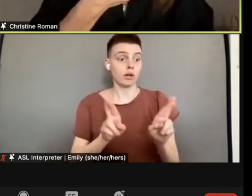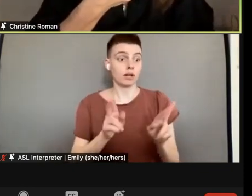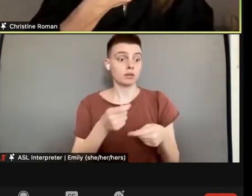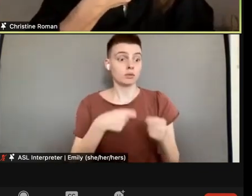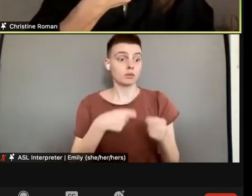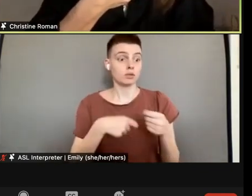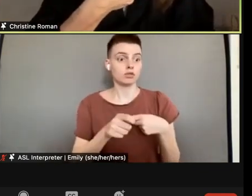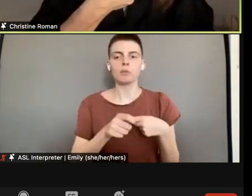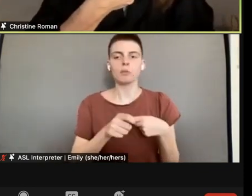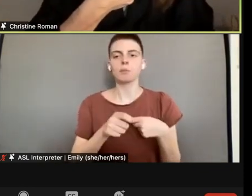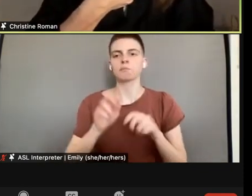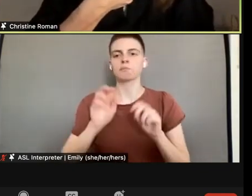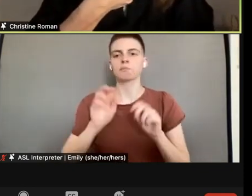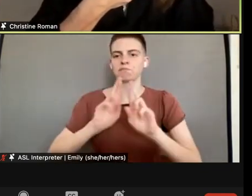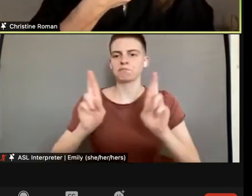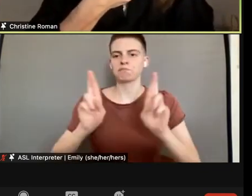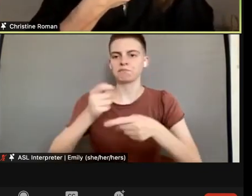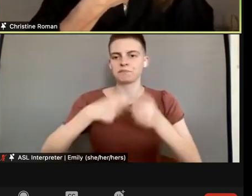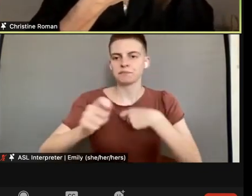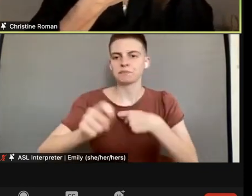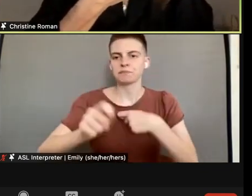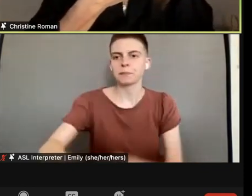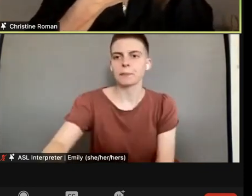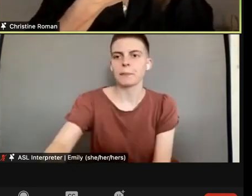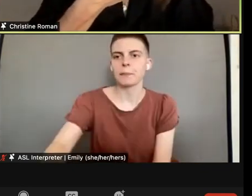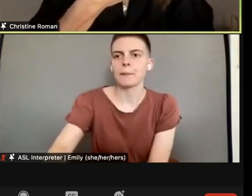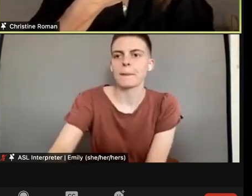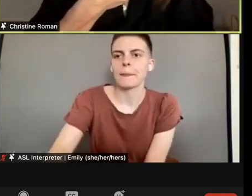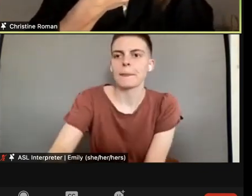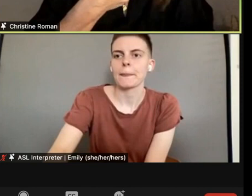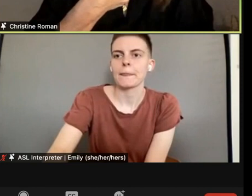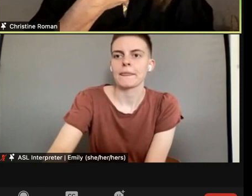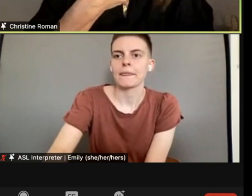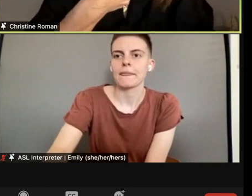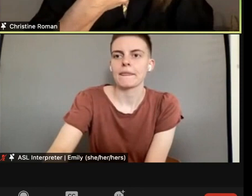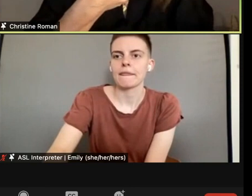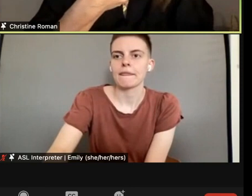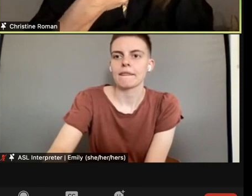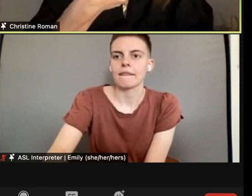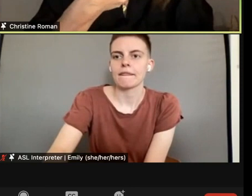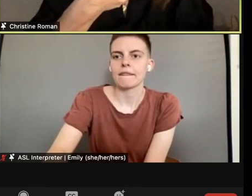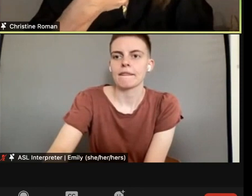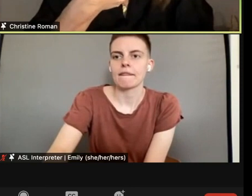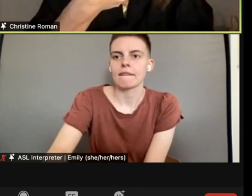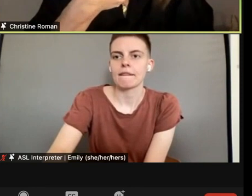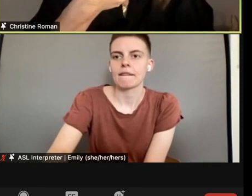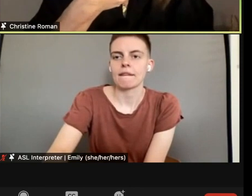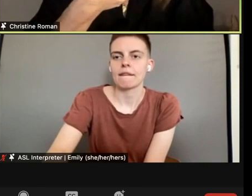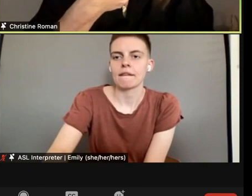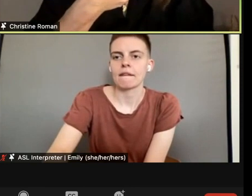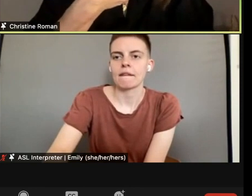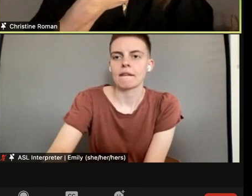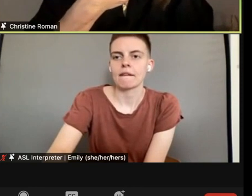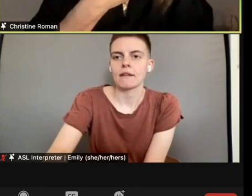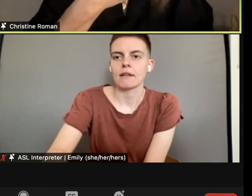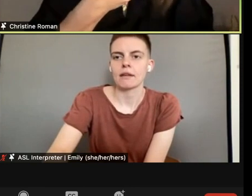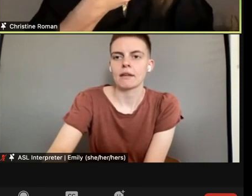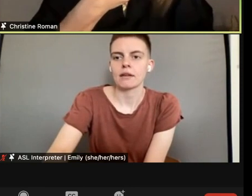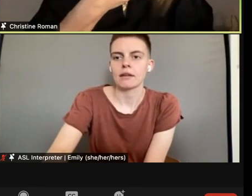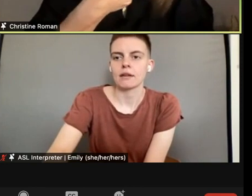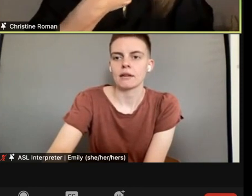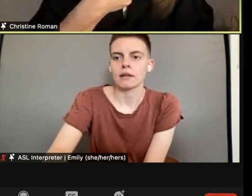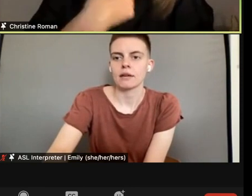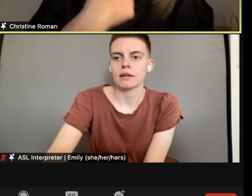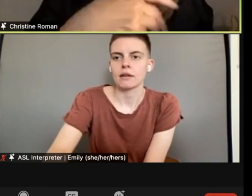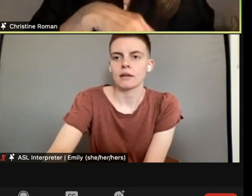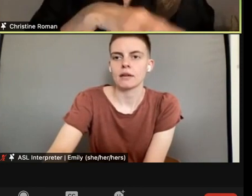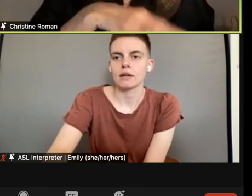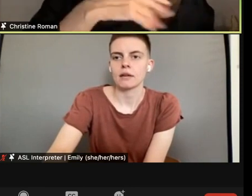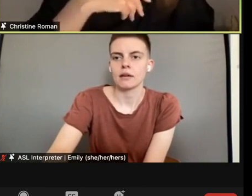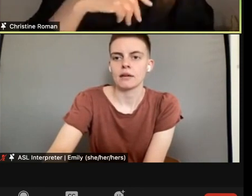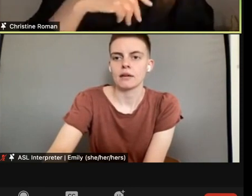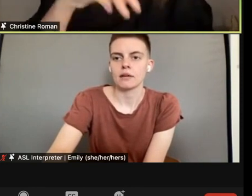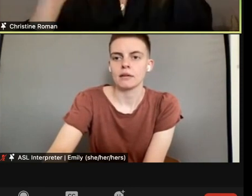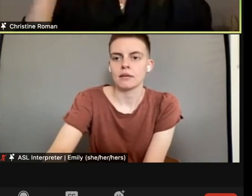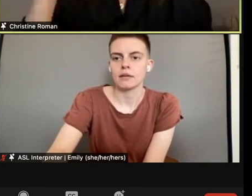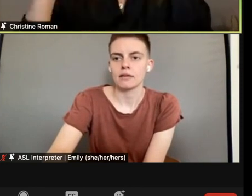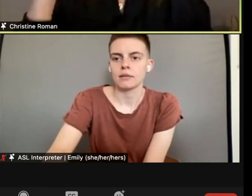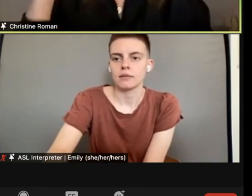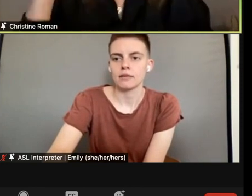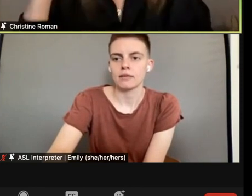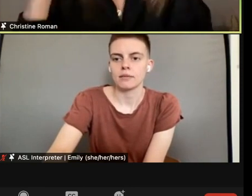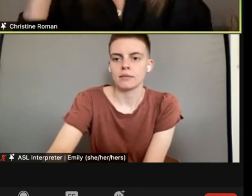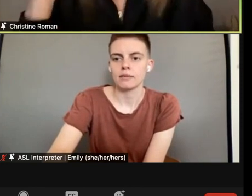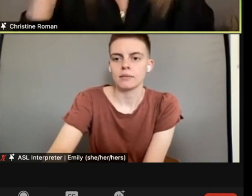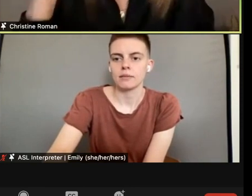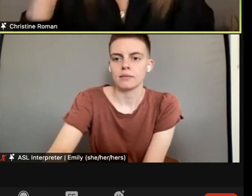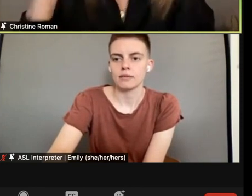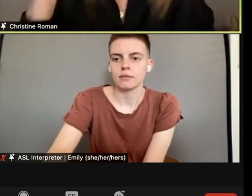gravitate to over and over that is not based in reality, we have to really make sure we explain to them, yeah, this is really fun, but a chipmunk